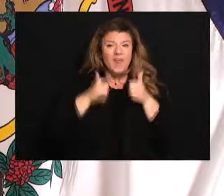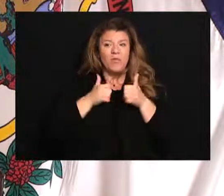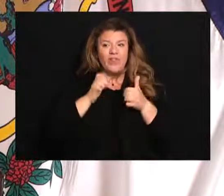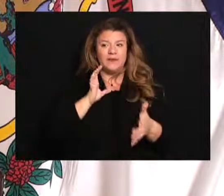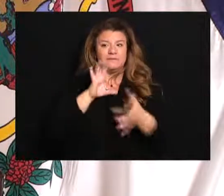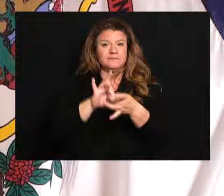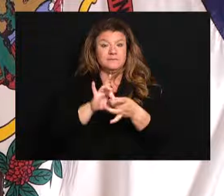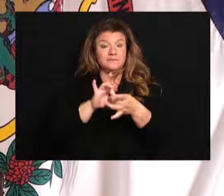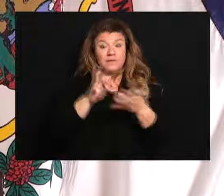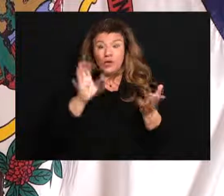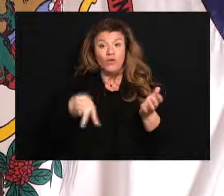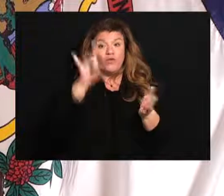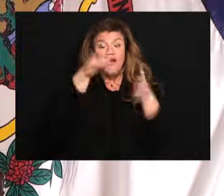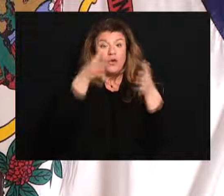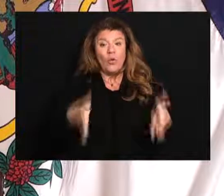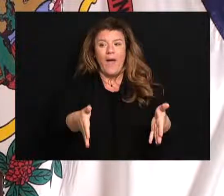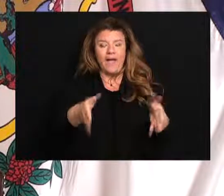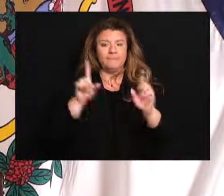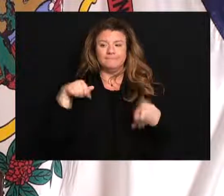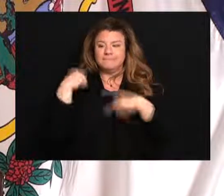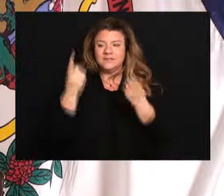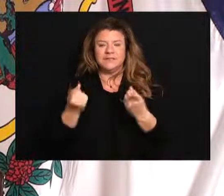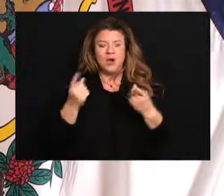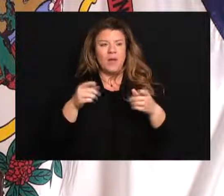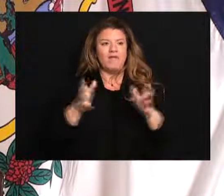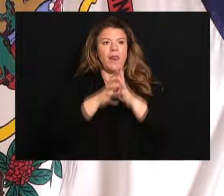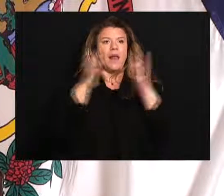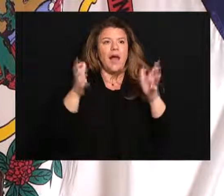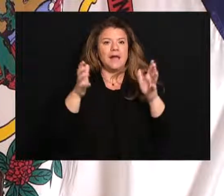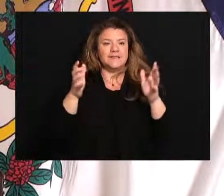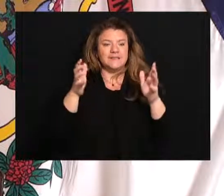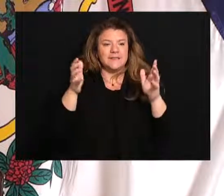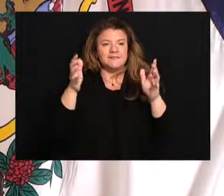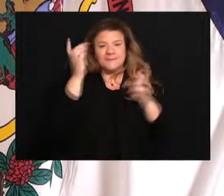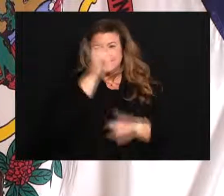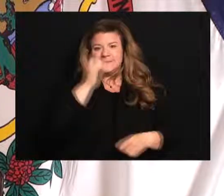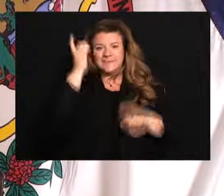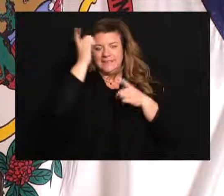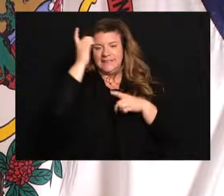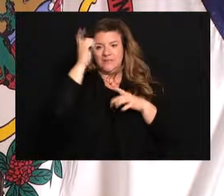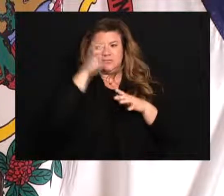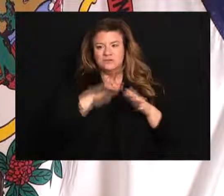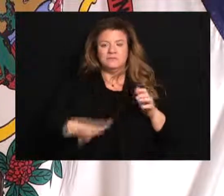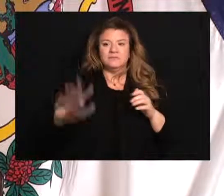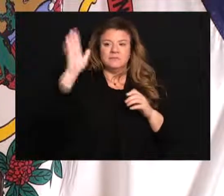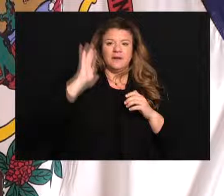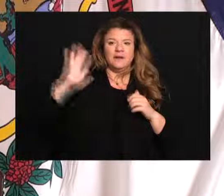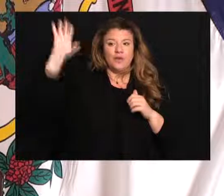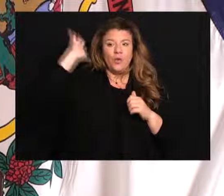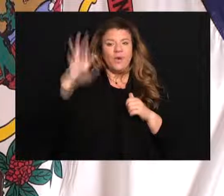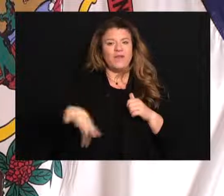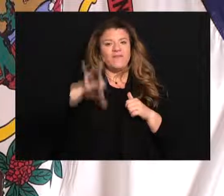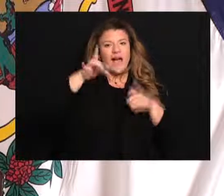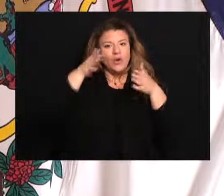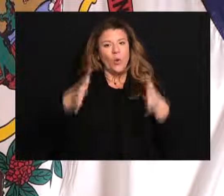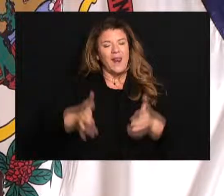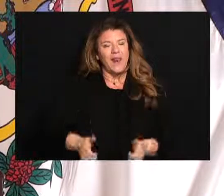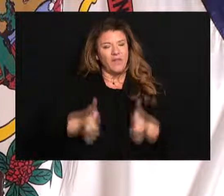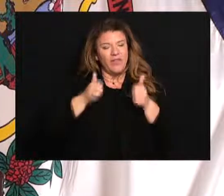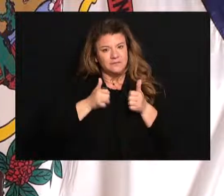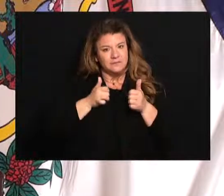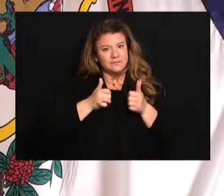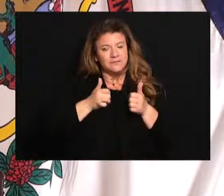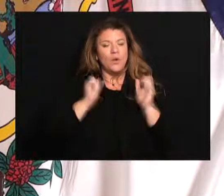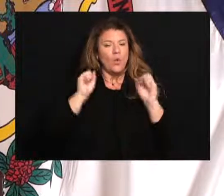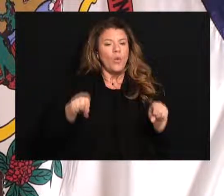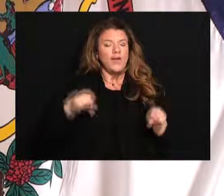just like we have lots and lots and lots of dreaded diseases throughout all of our past, we found a way to live with it. We can do that